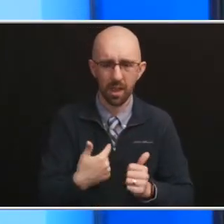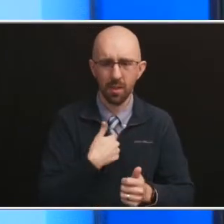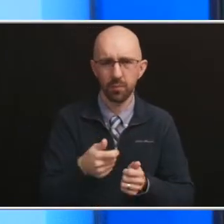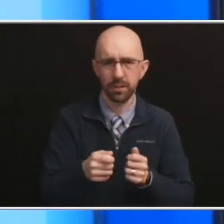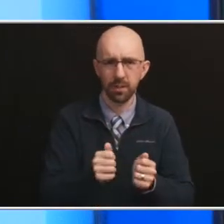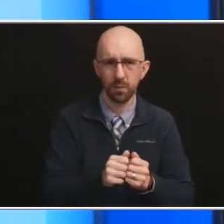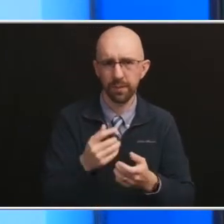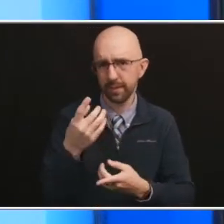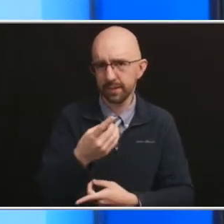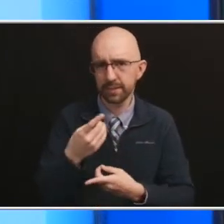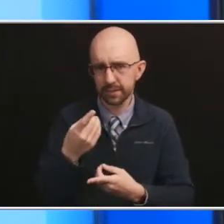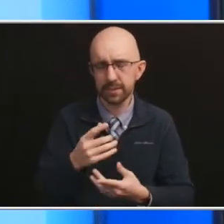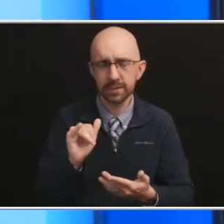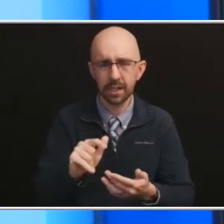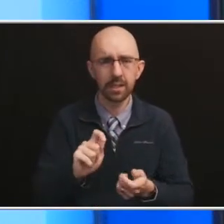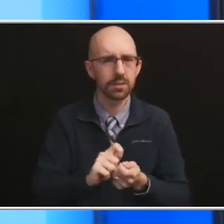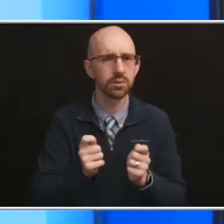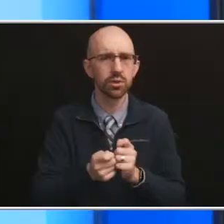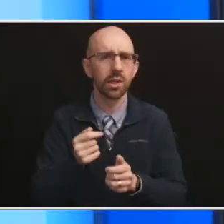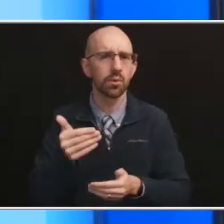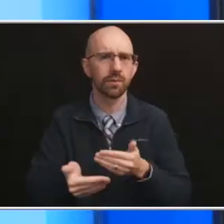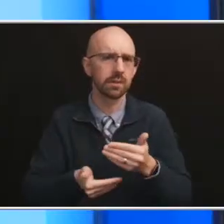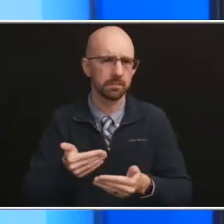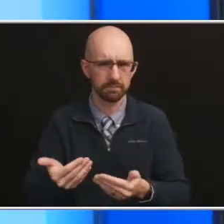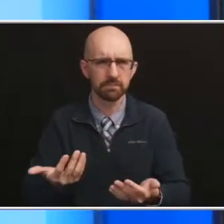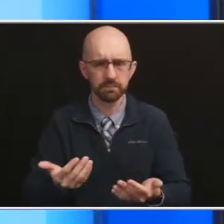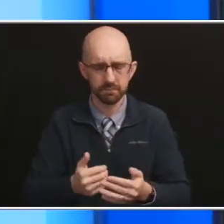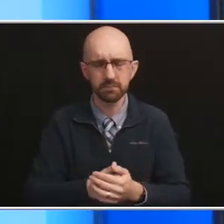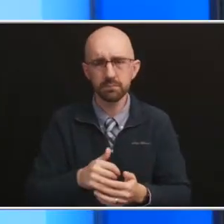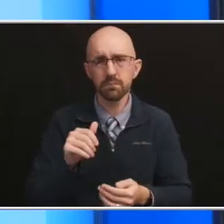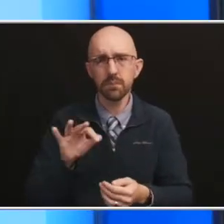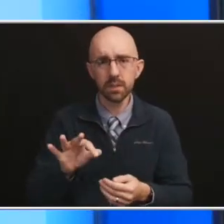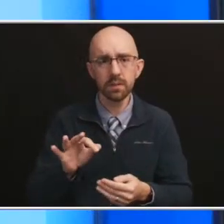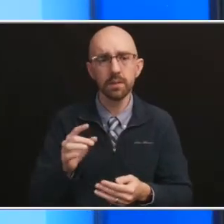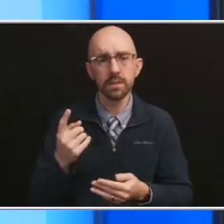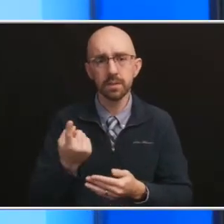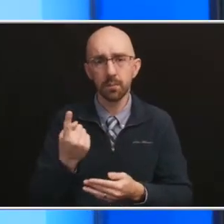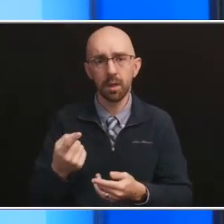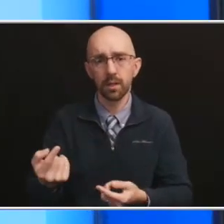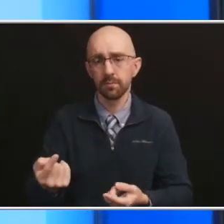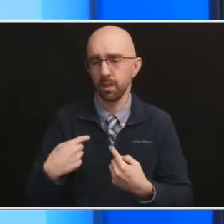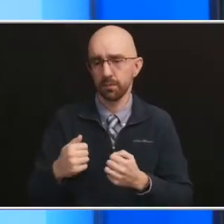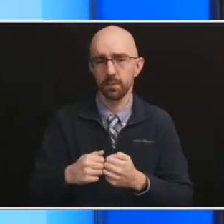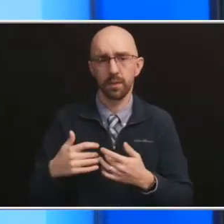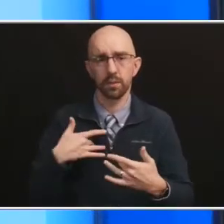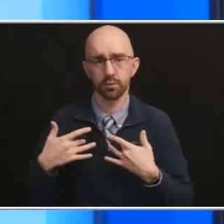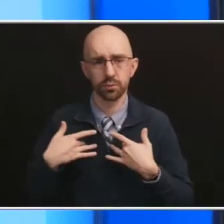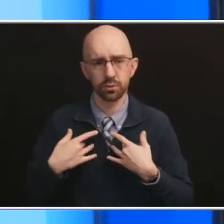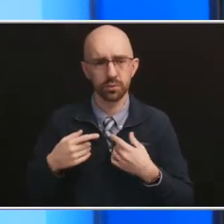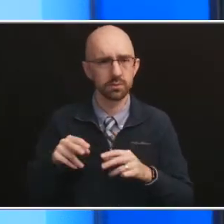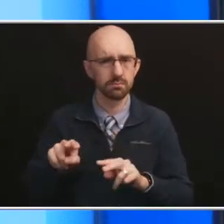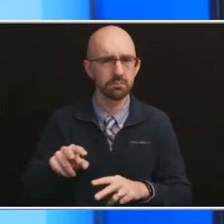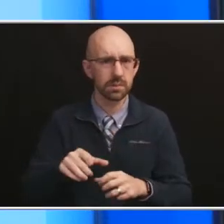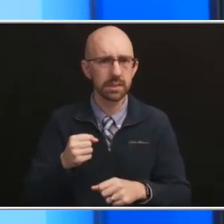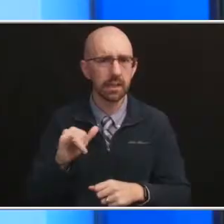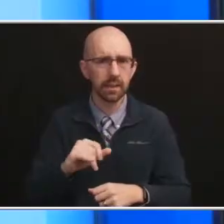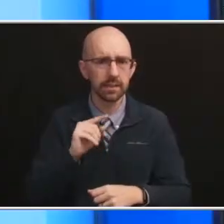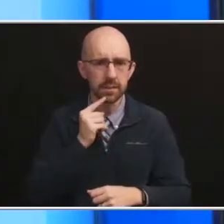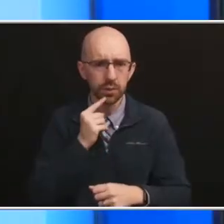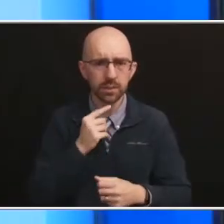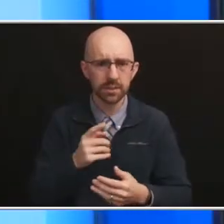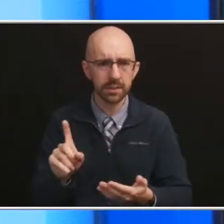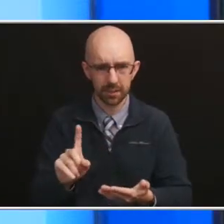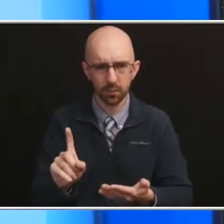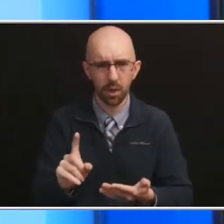that change over time. So if someone comes with concerns, right, taking those seriously, right? I think that's where